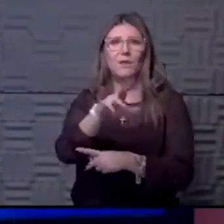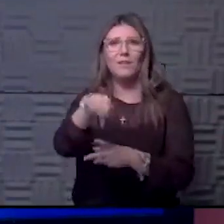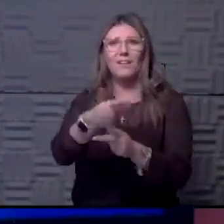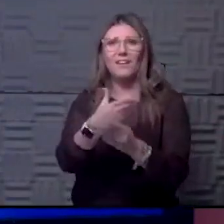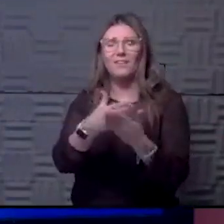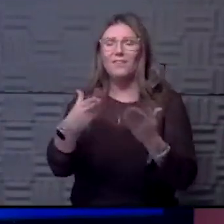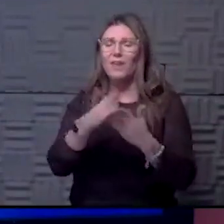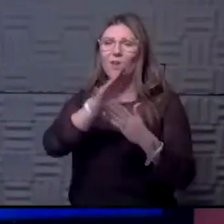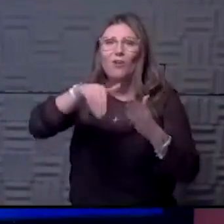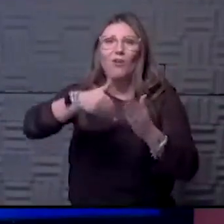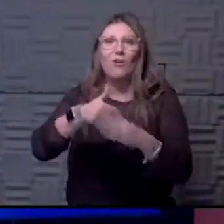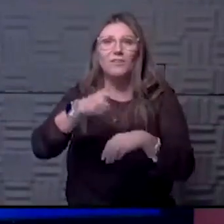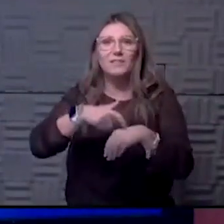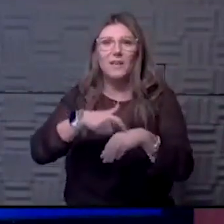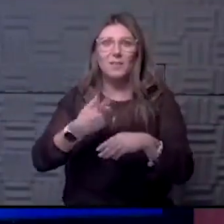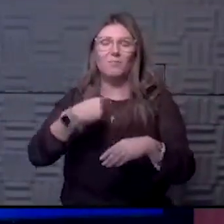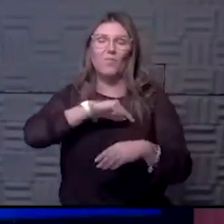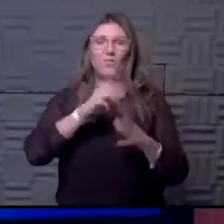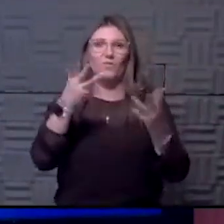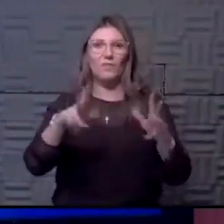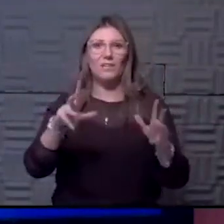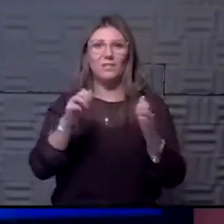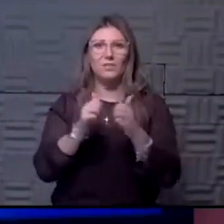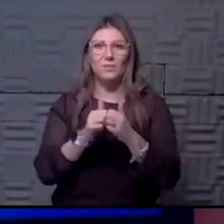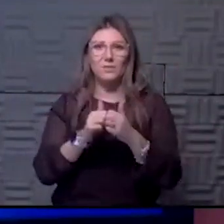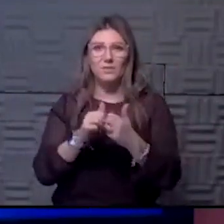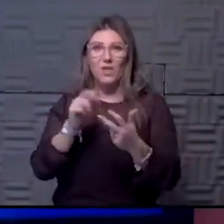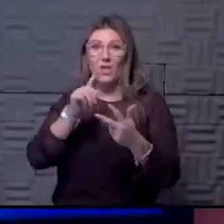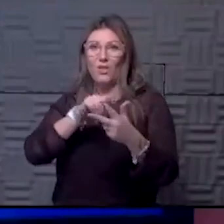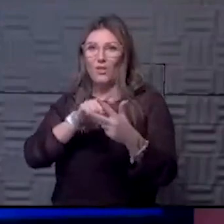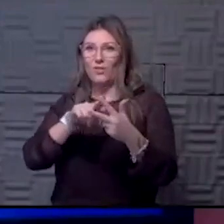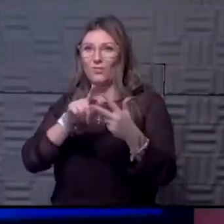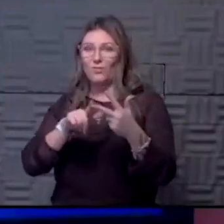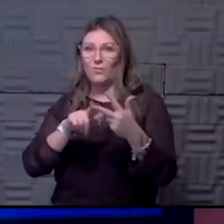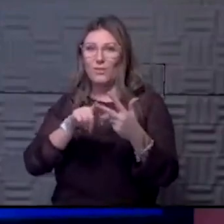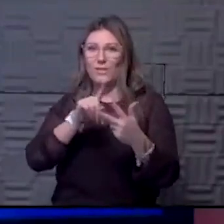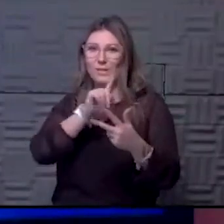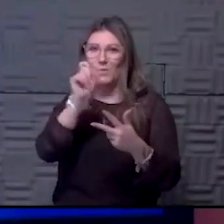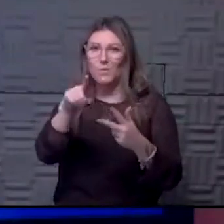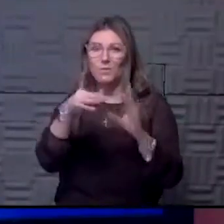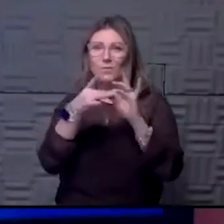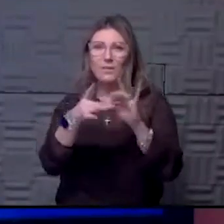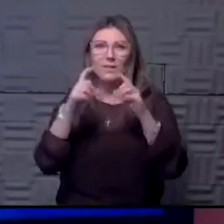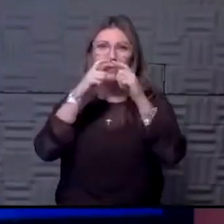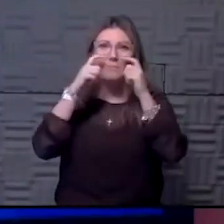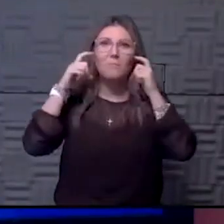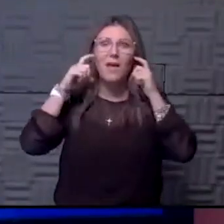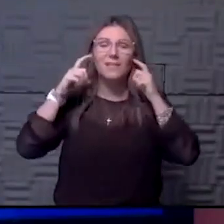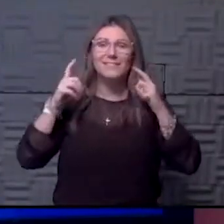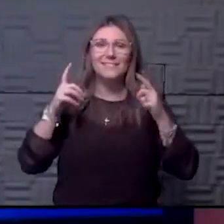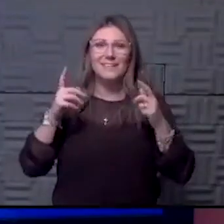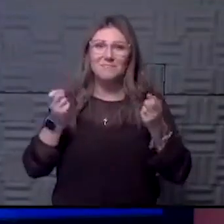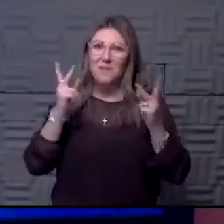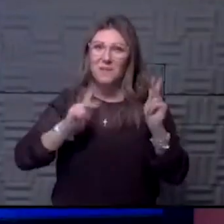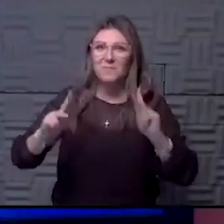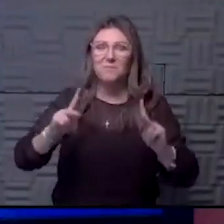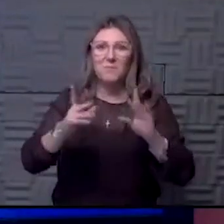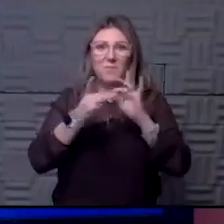time. Let's wrap up with 3 questions on masking. A lot of people have questions about